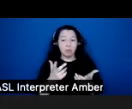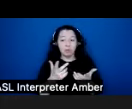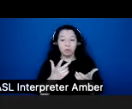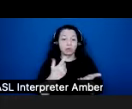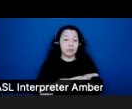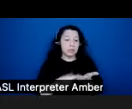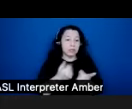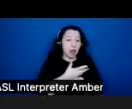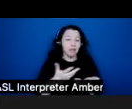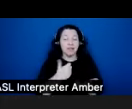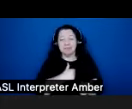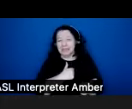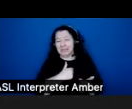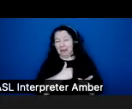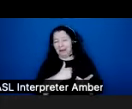in advance.